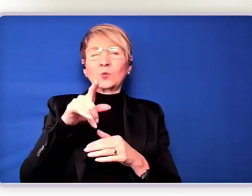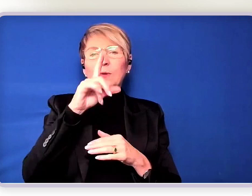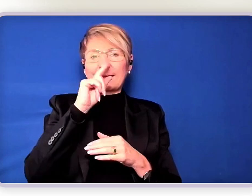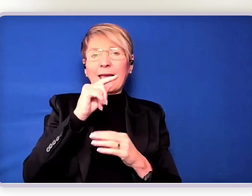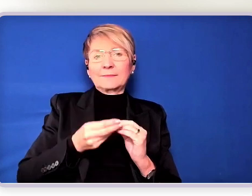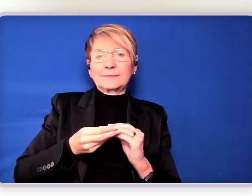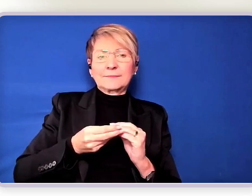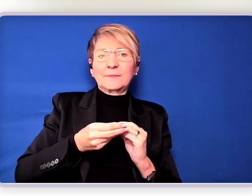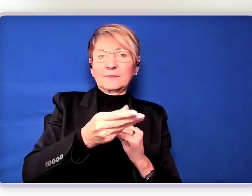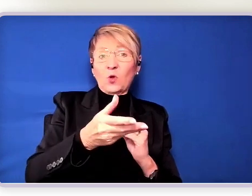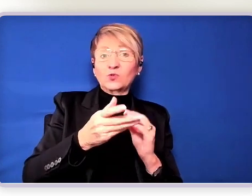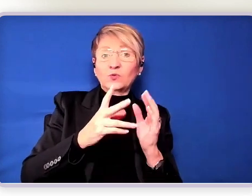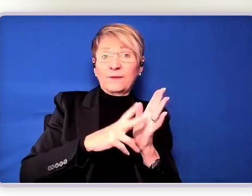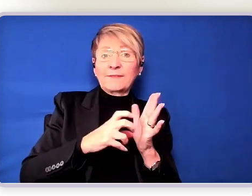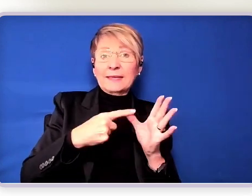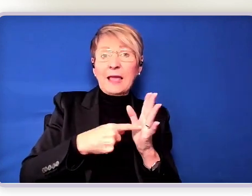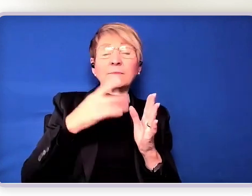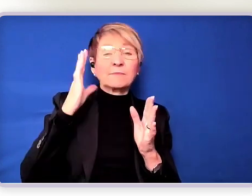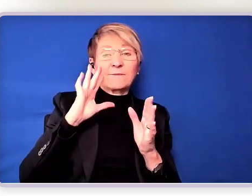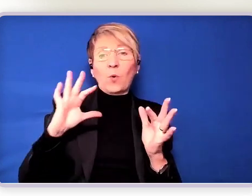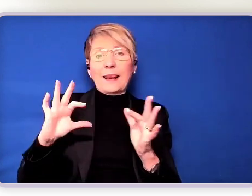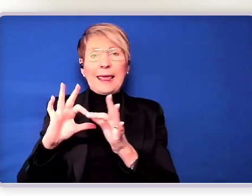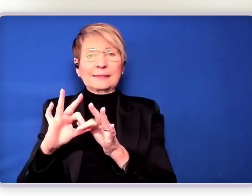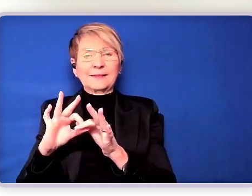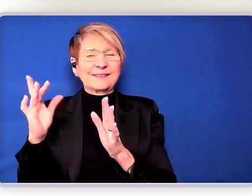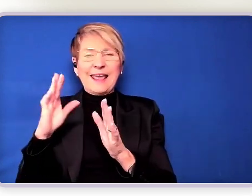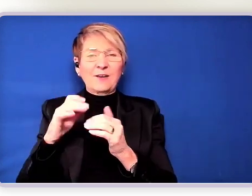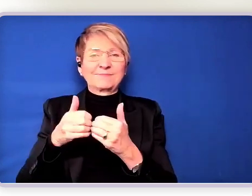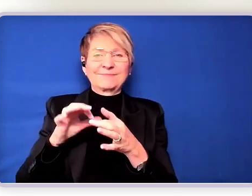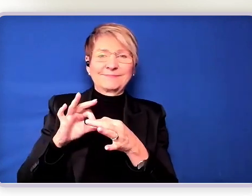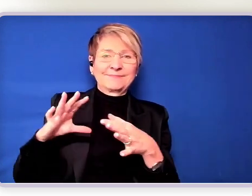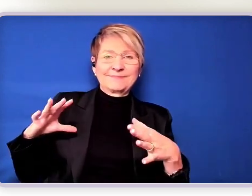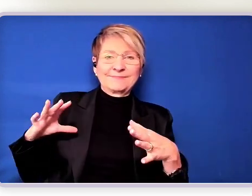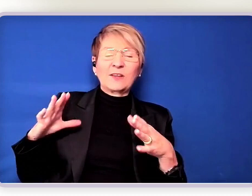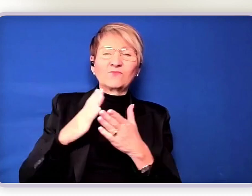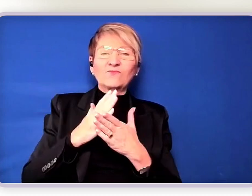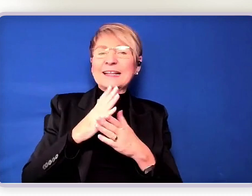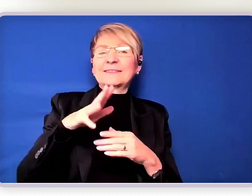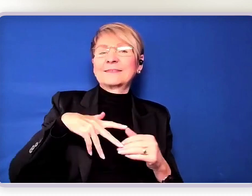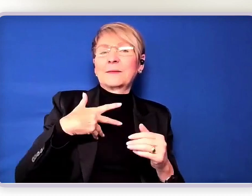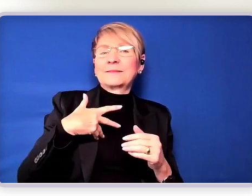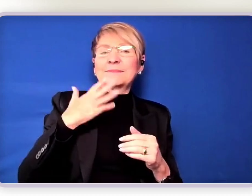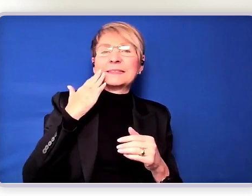VCAT, and so it doesn't really matter if your complaint is a bit different.